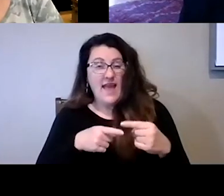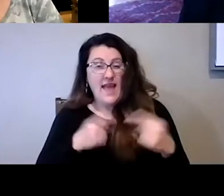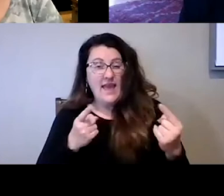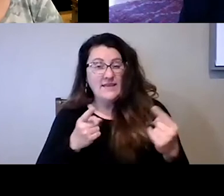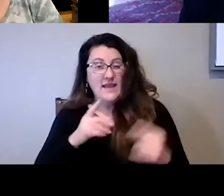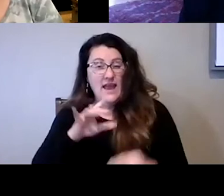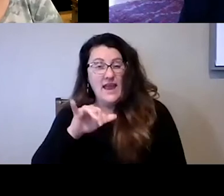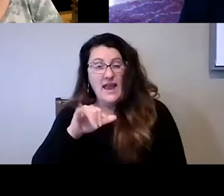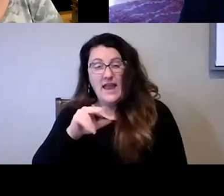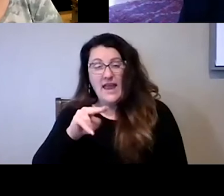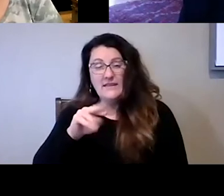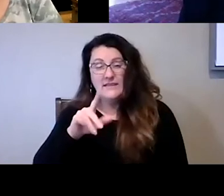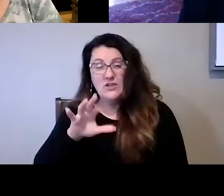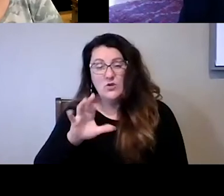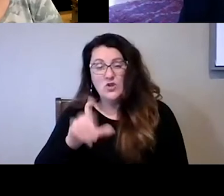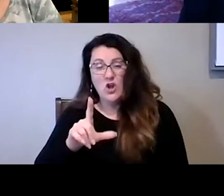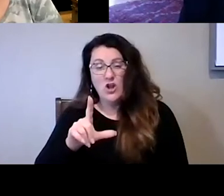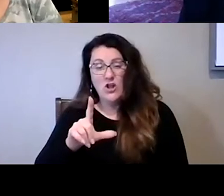anti-institutional,